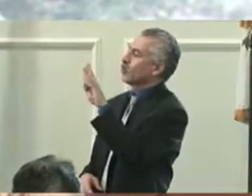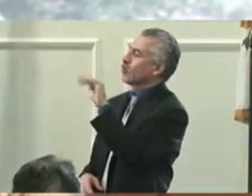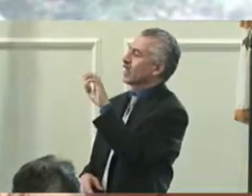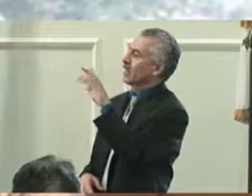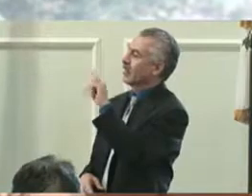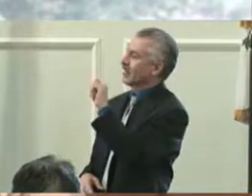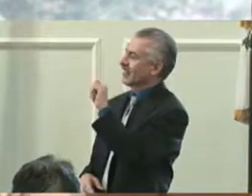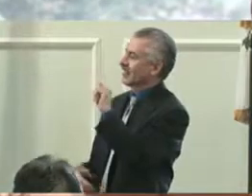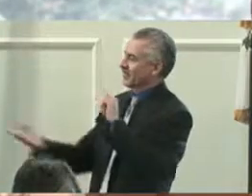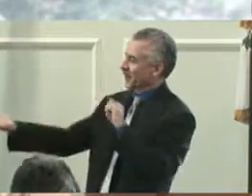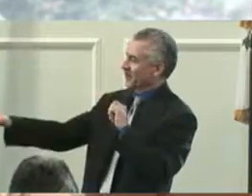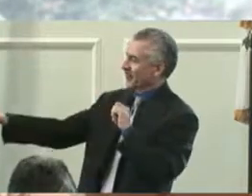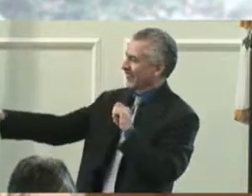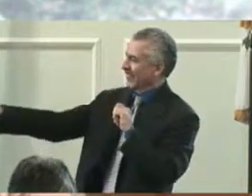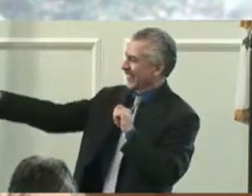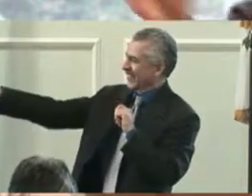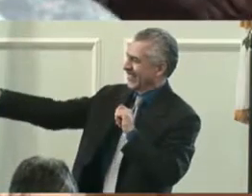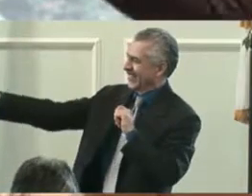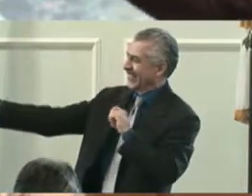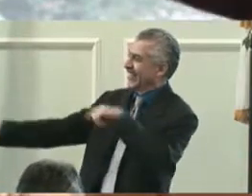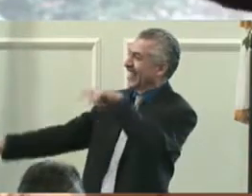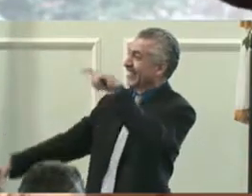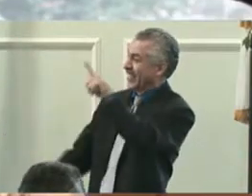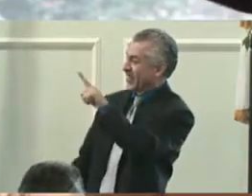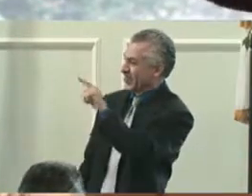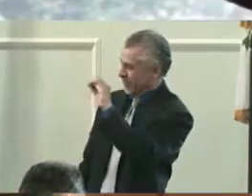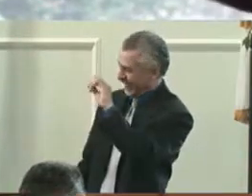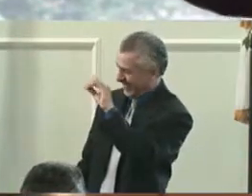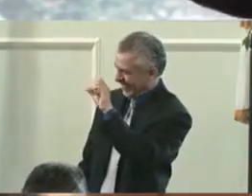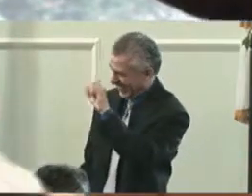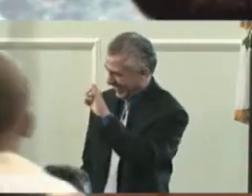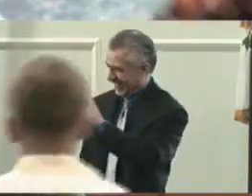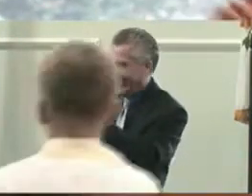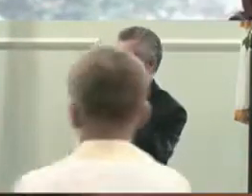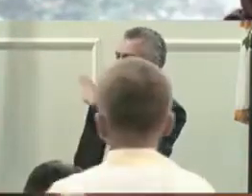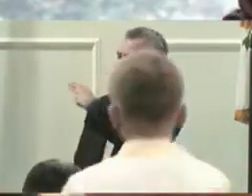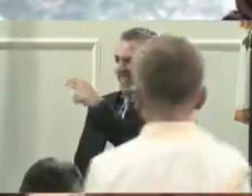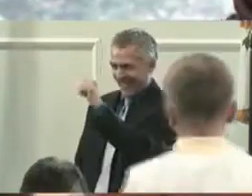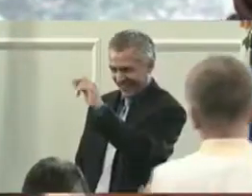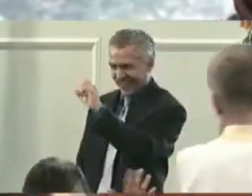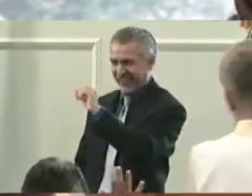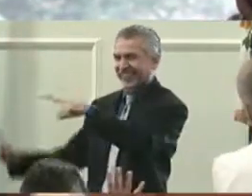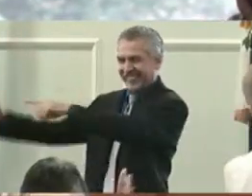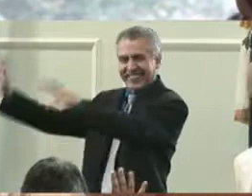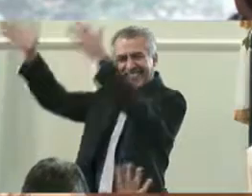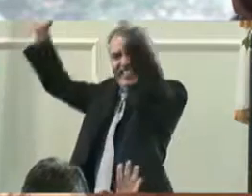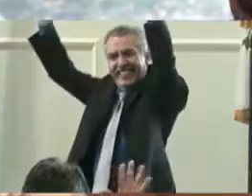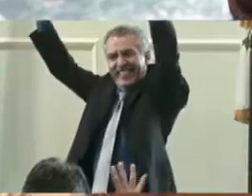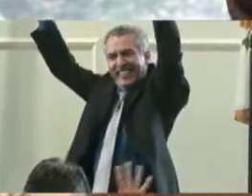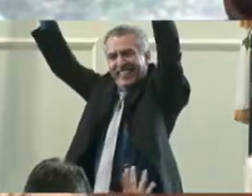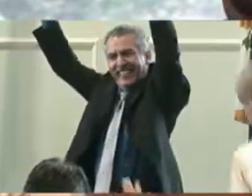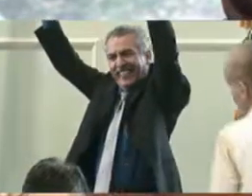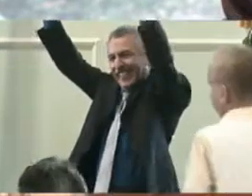Louisa Hancock. Oh, keep your hands up. Say hello to them.